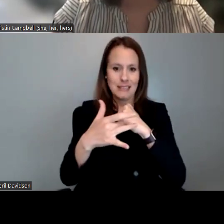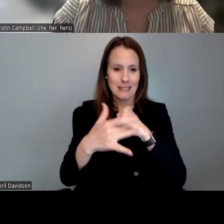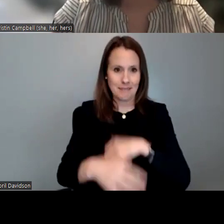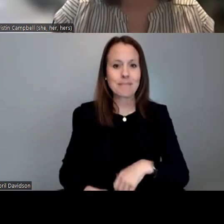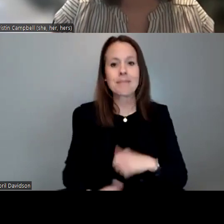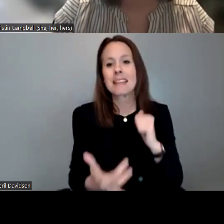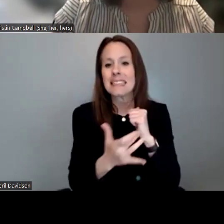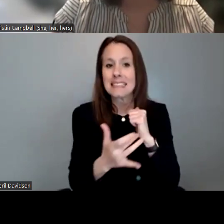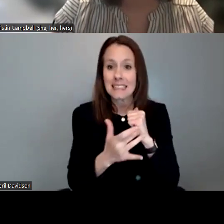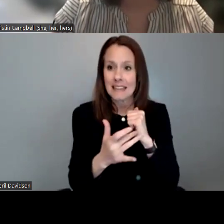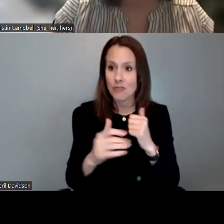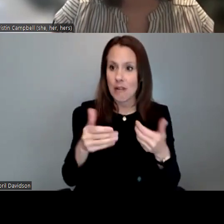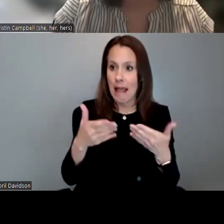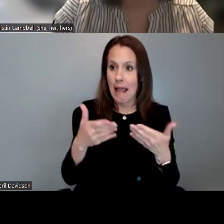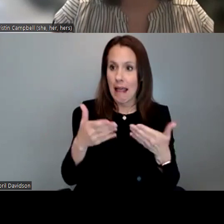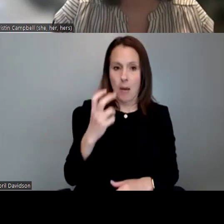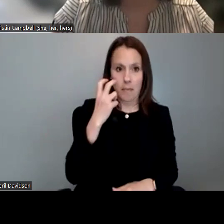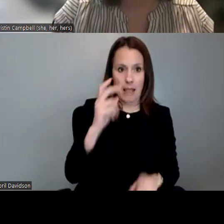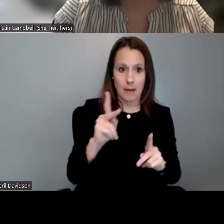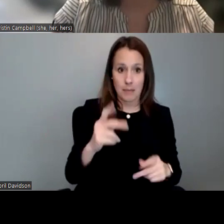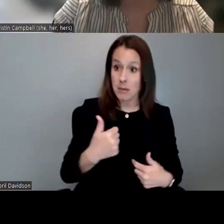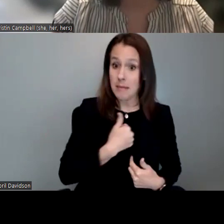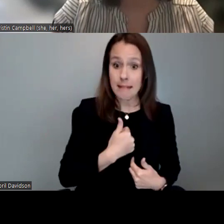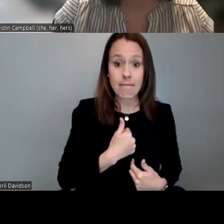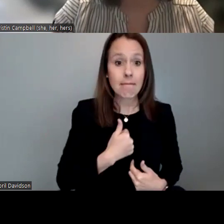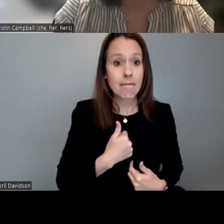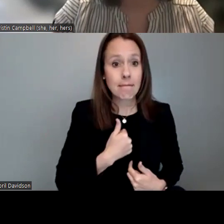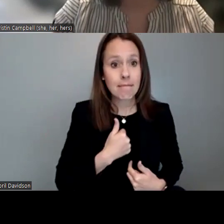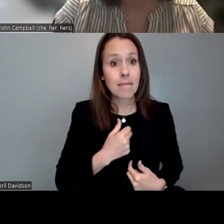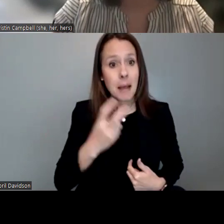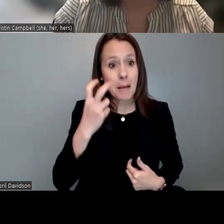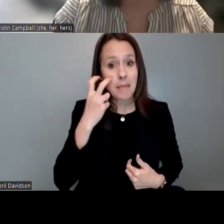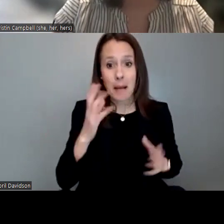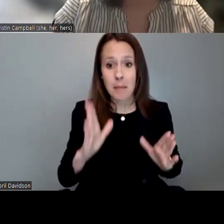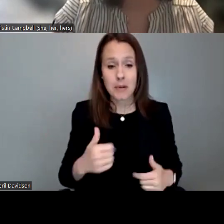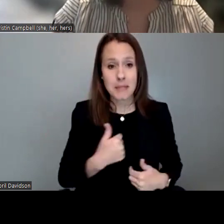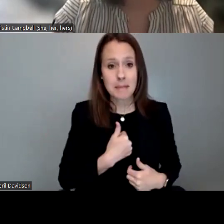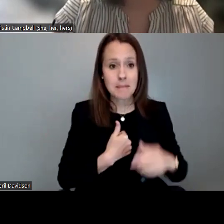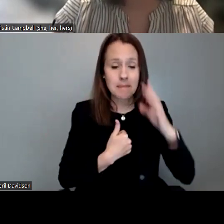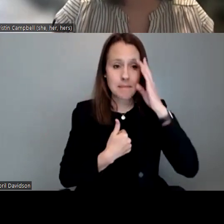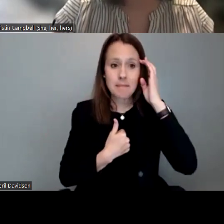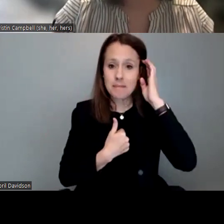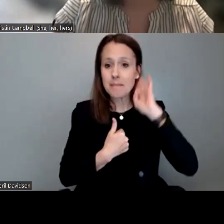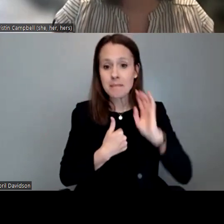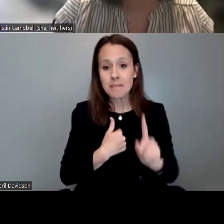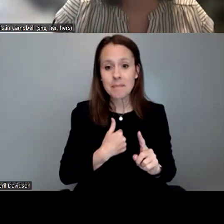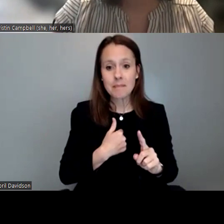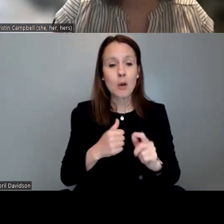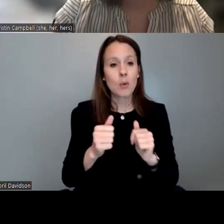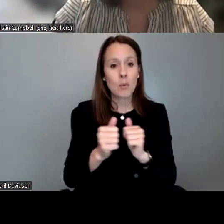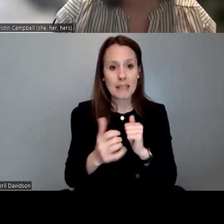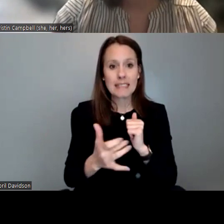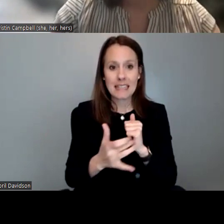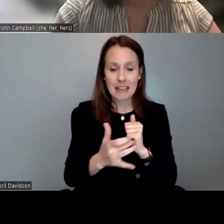as blind people, which I am a blind person, and with our